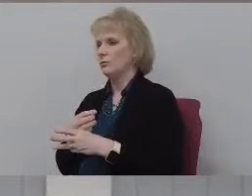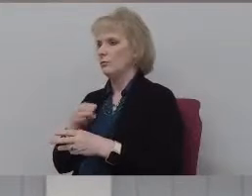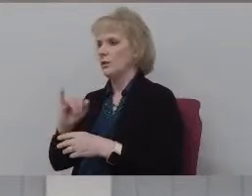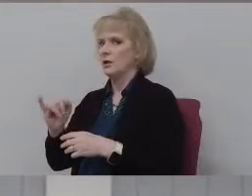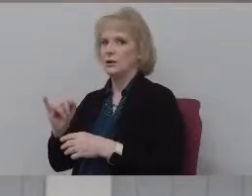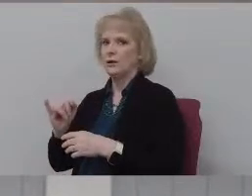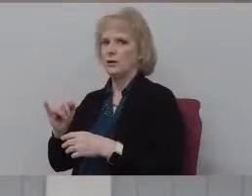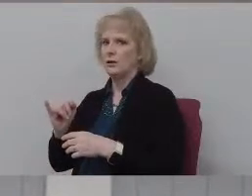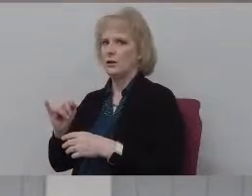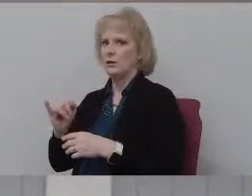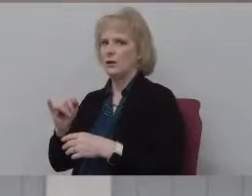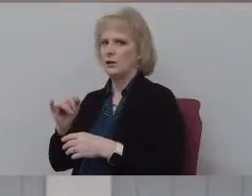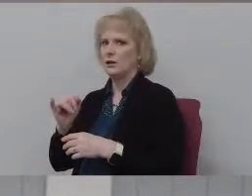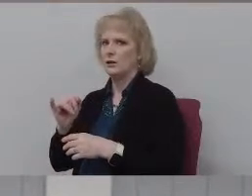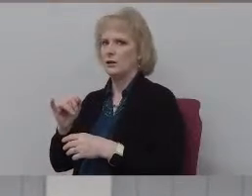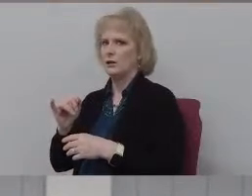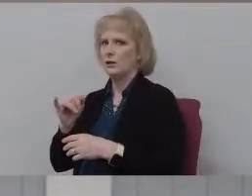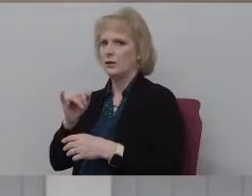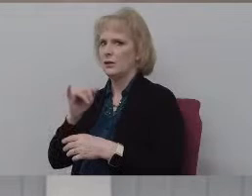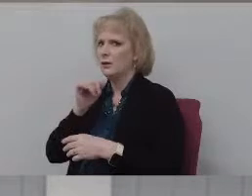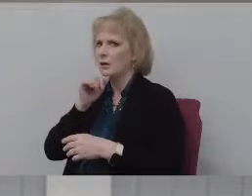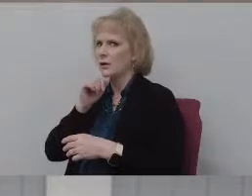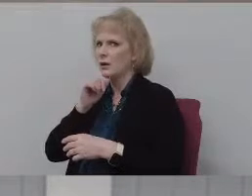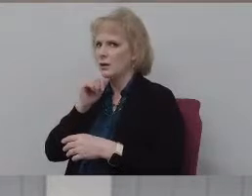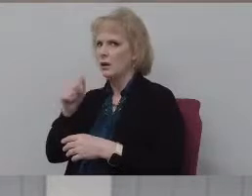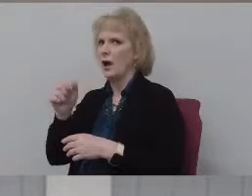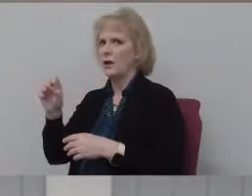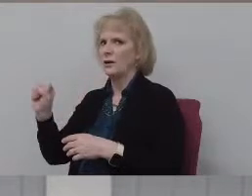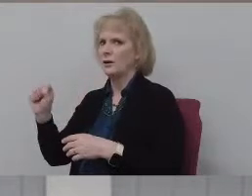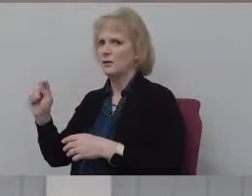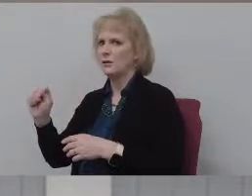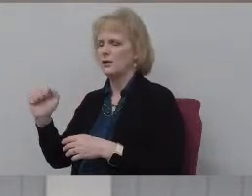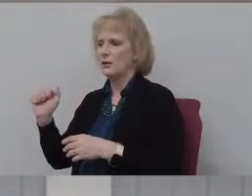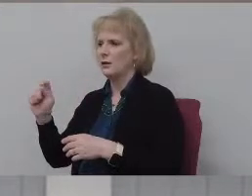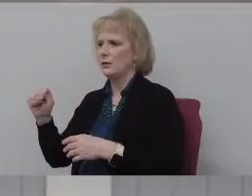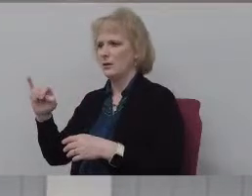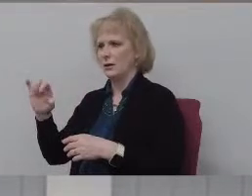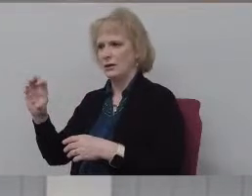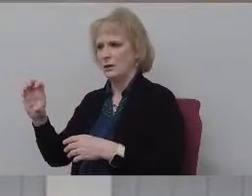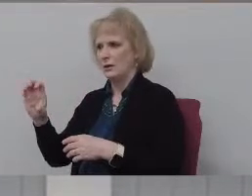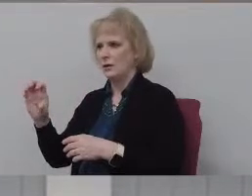not static, neither is God static.